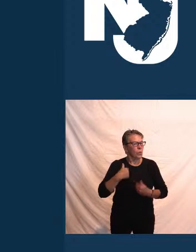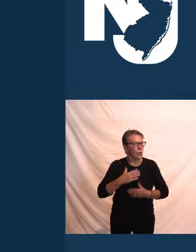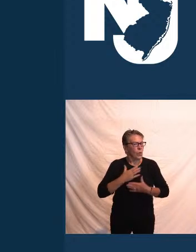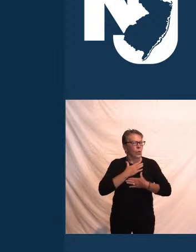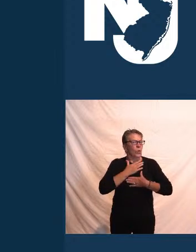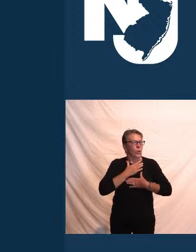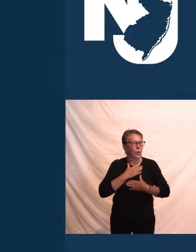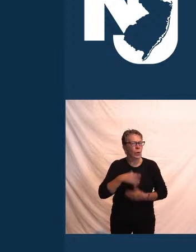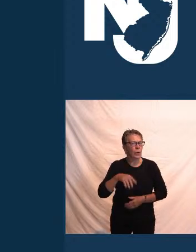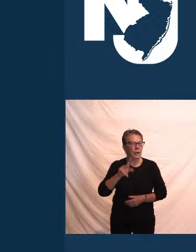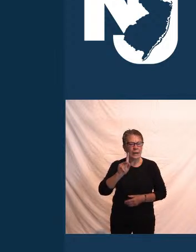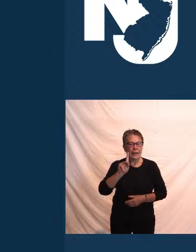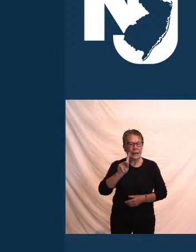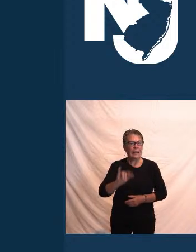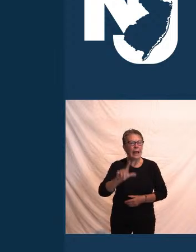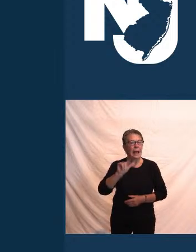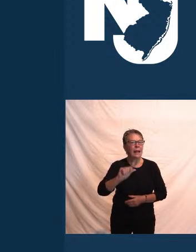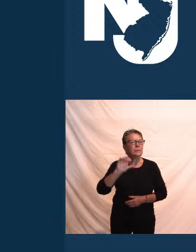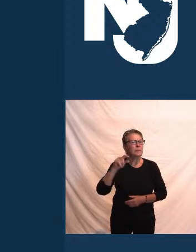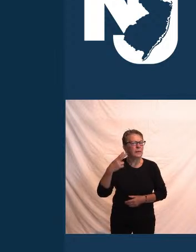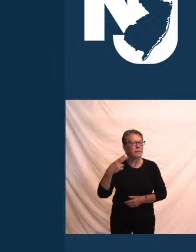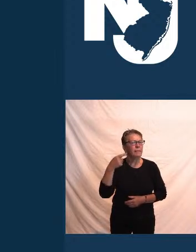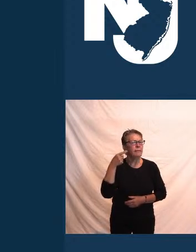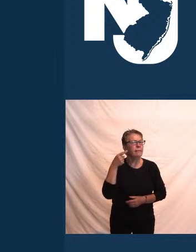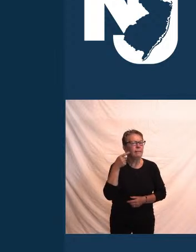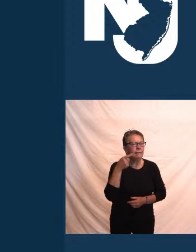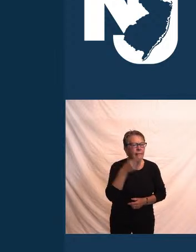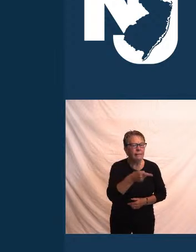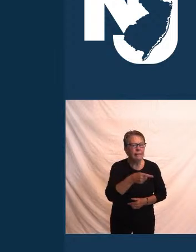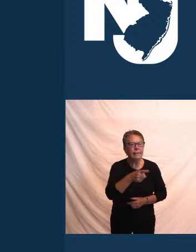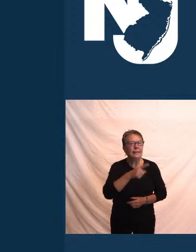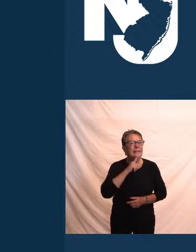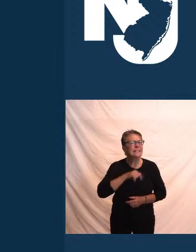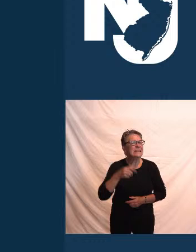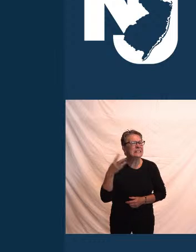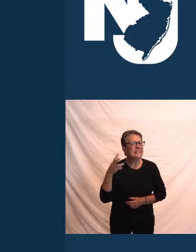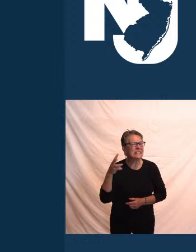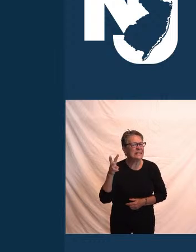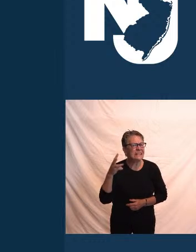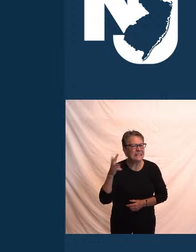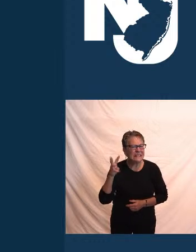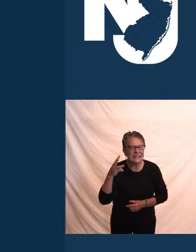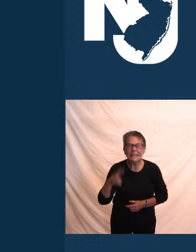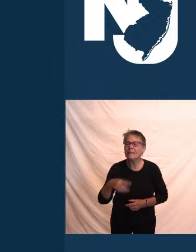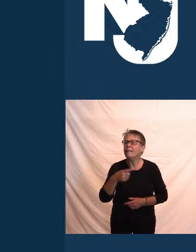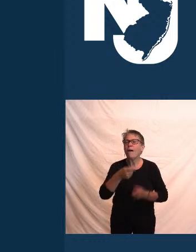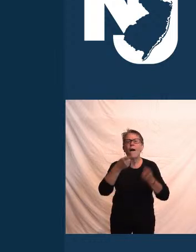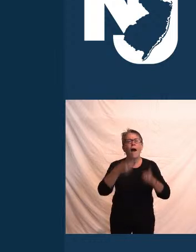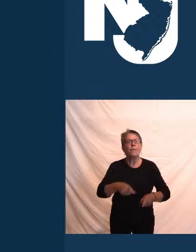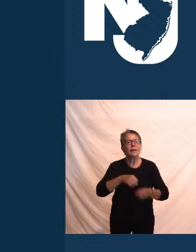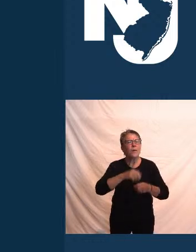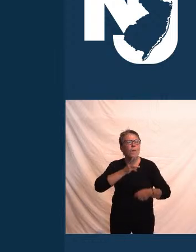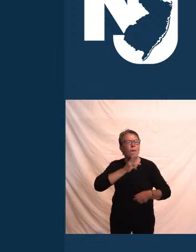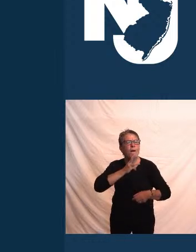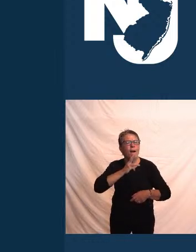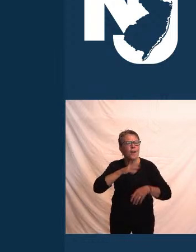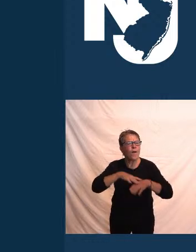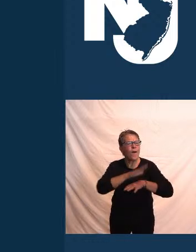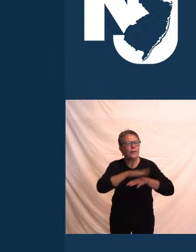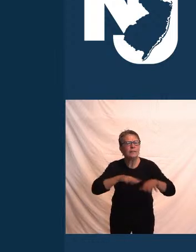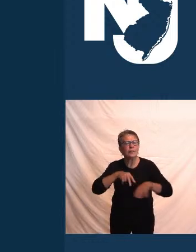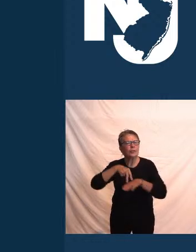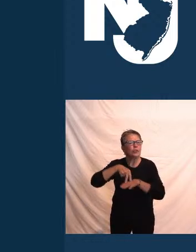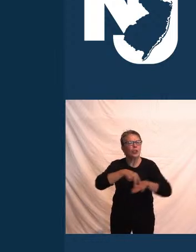Head when several women ran up to her and pointed out 3 men caught in a rip current offshore. With her